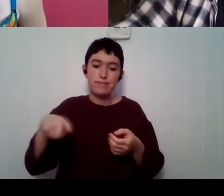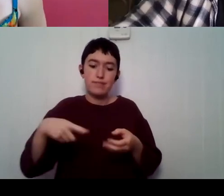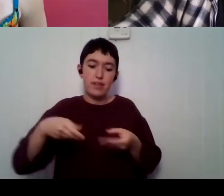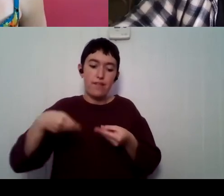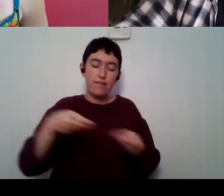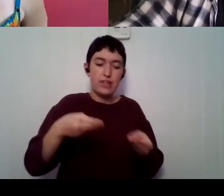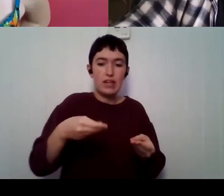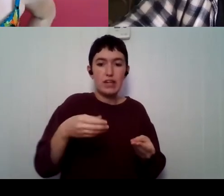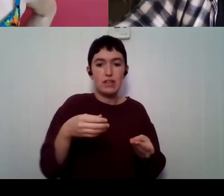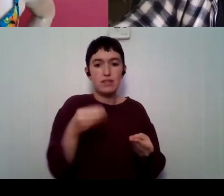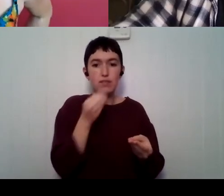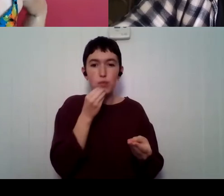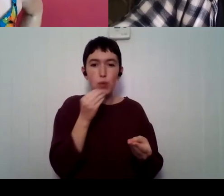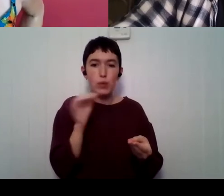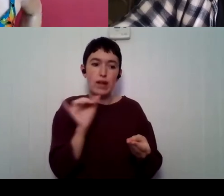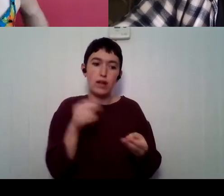very specific diets that they weren't